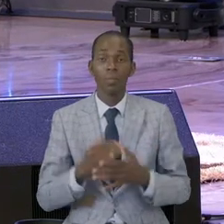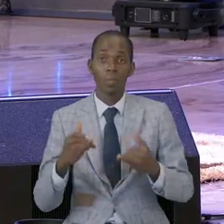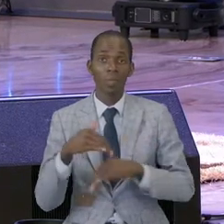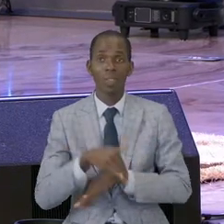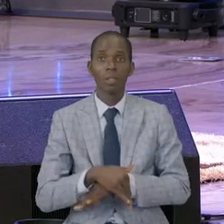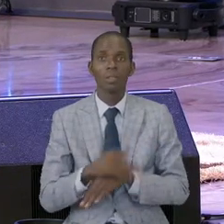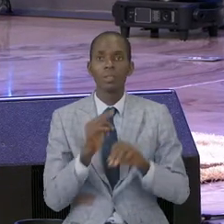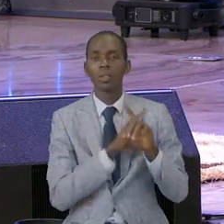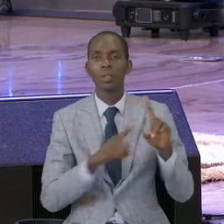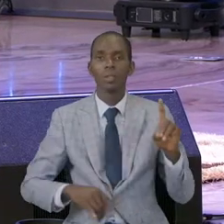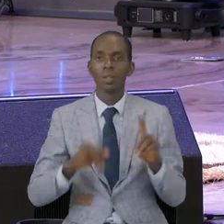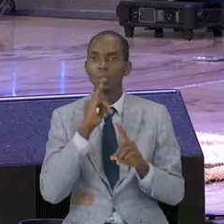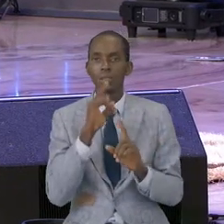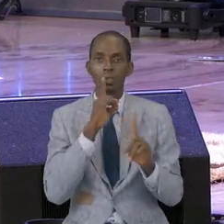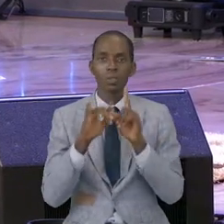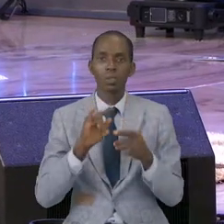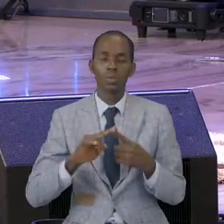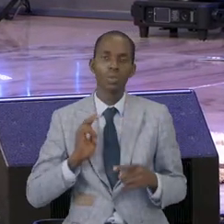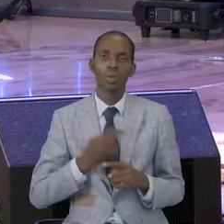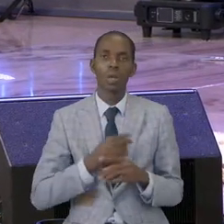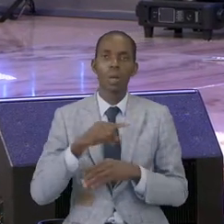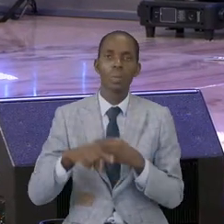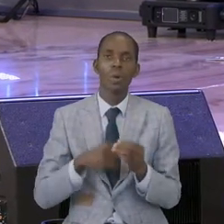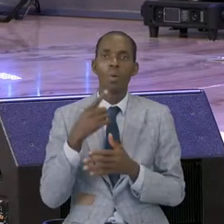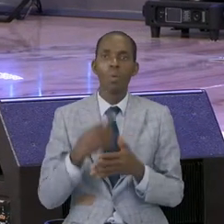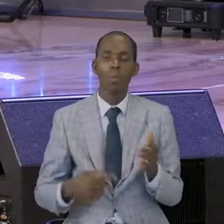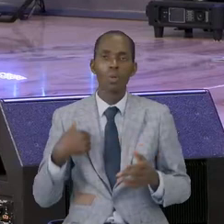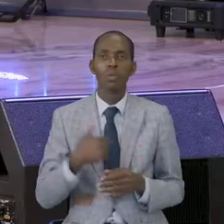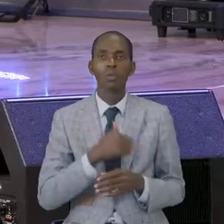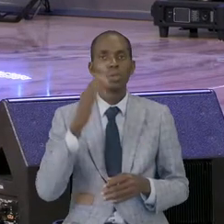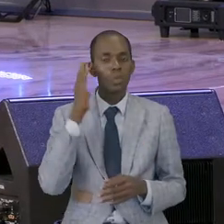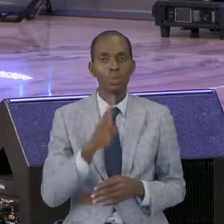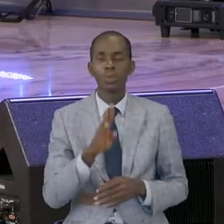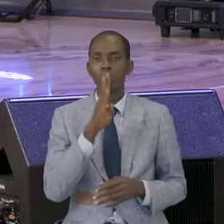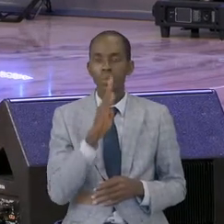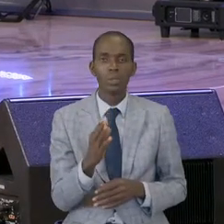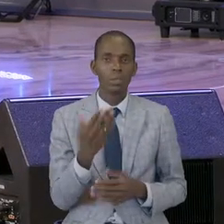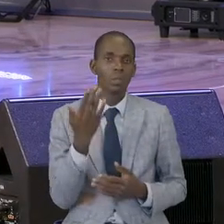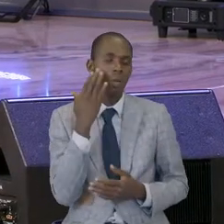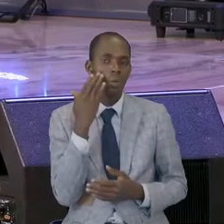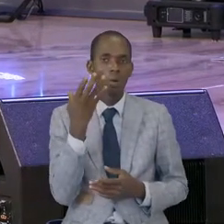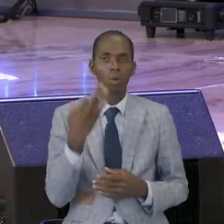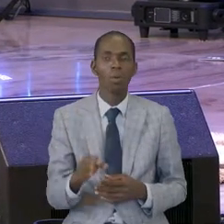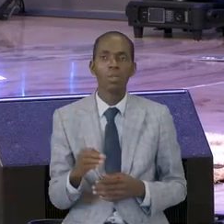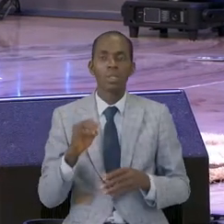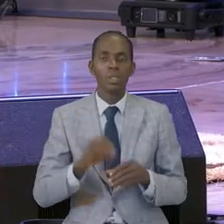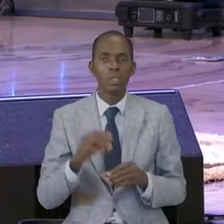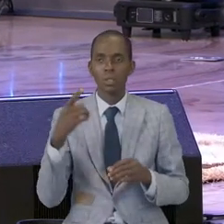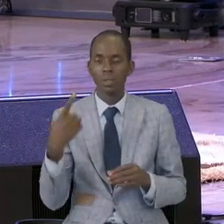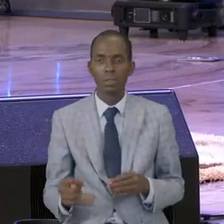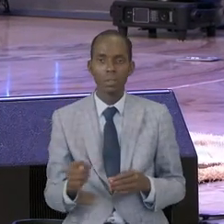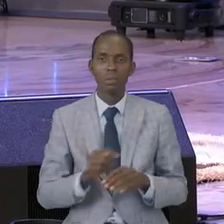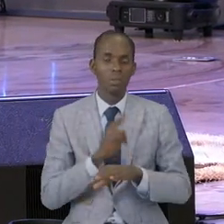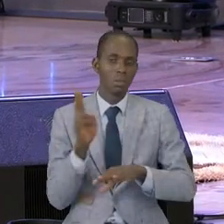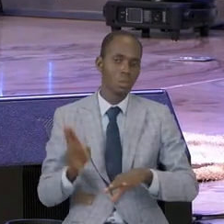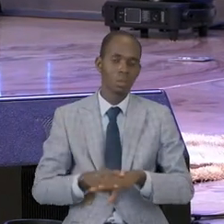Tonight, the Lord is talking to us about what we should be familiar with in the natural, sowing